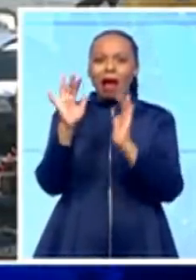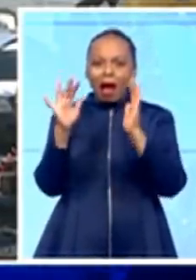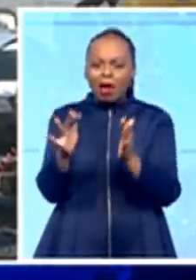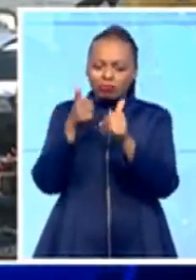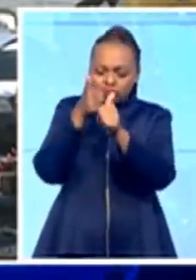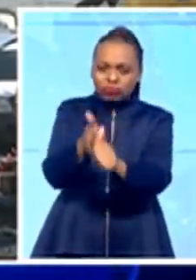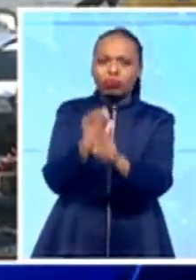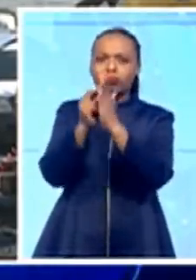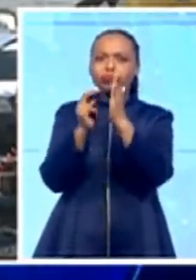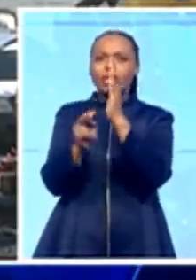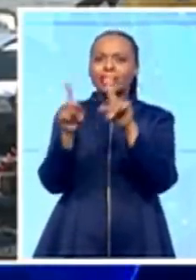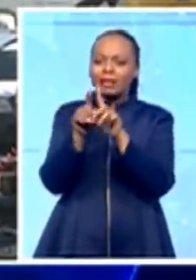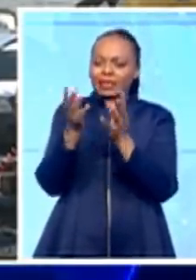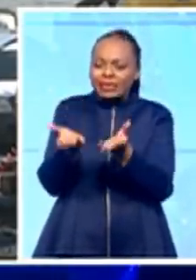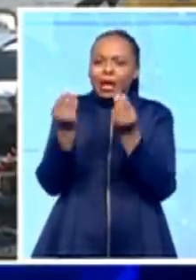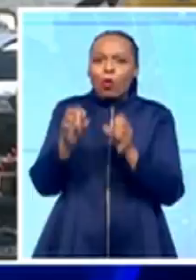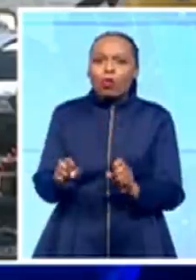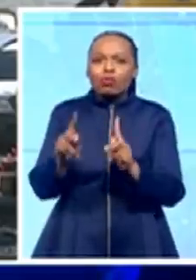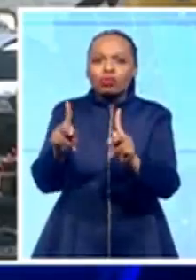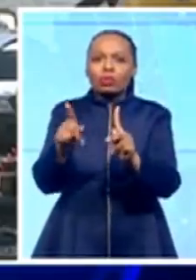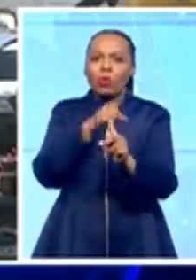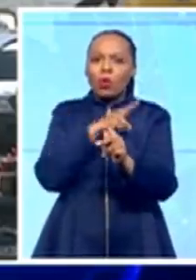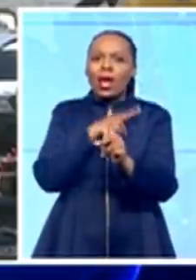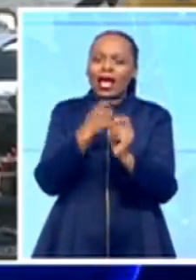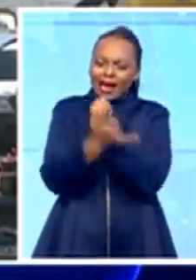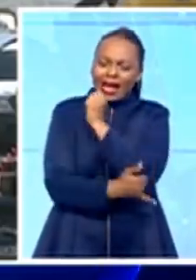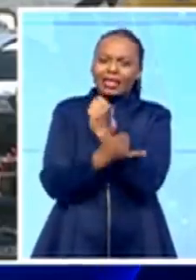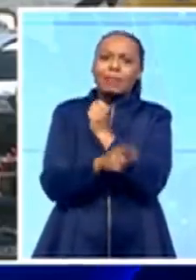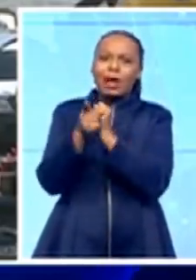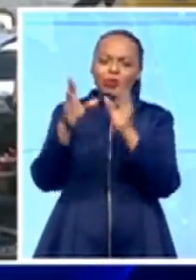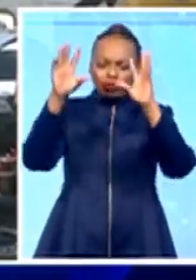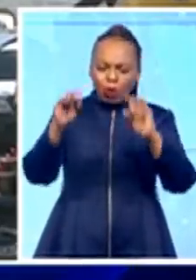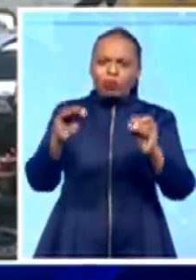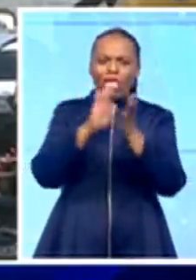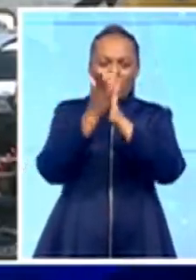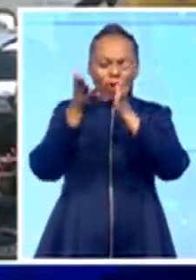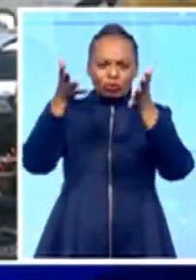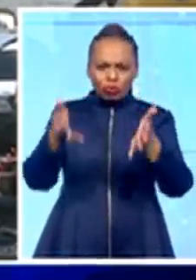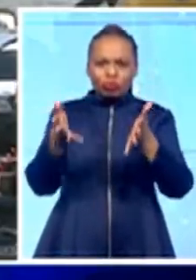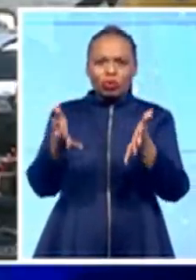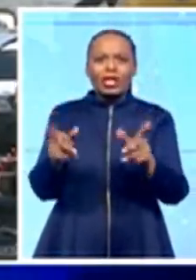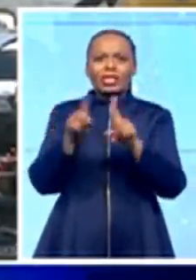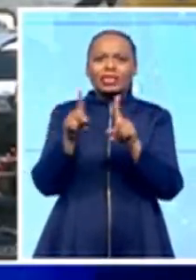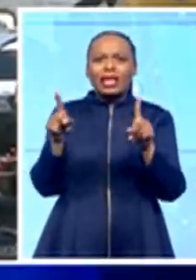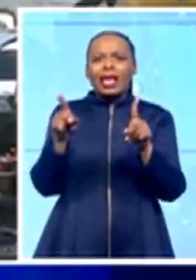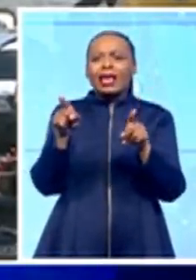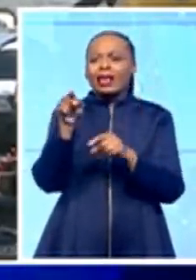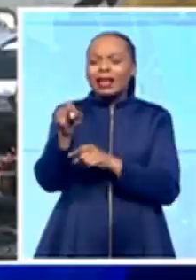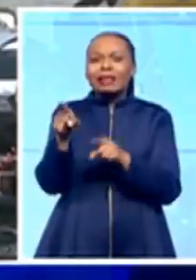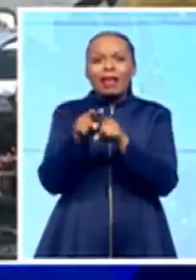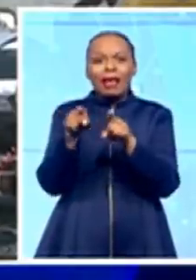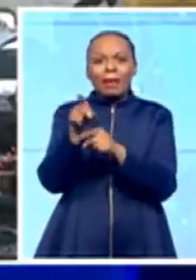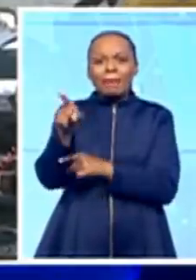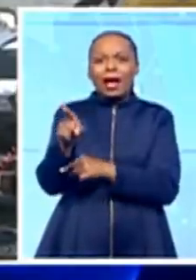country out of this misery and rescind this unconstitutional and unlawful sentencing of a